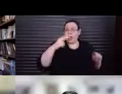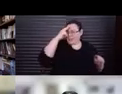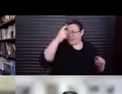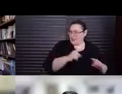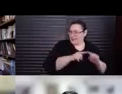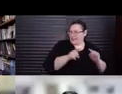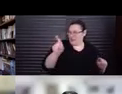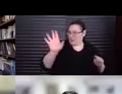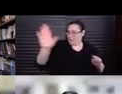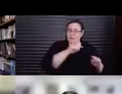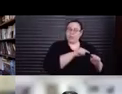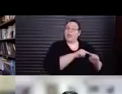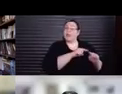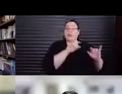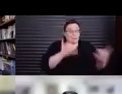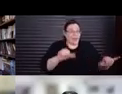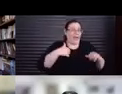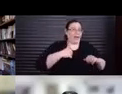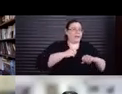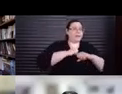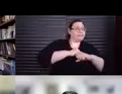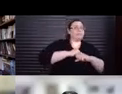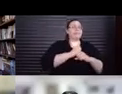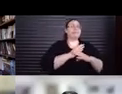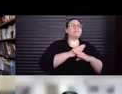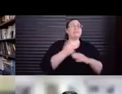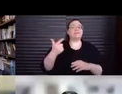sense, it's the same gatekeeping that I found.